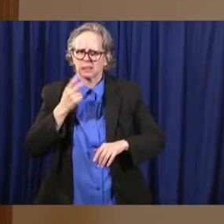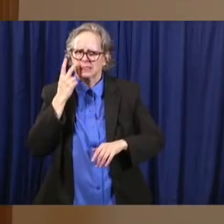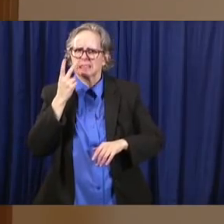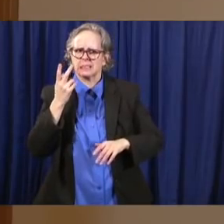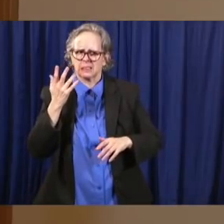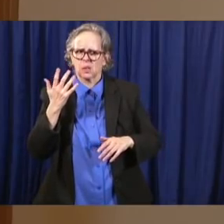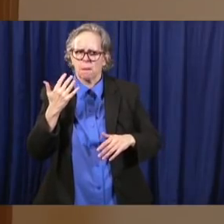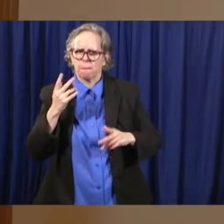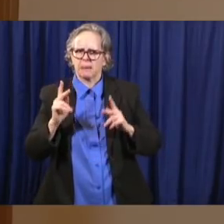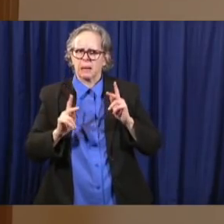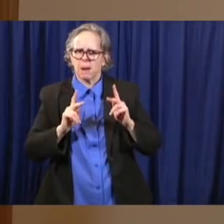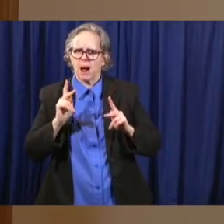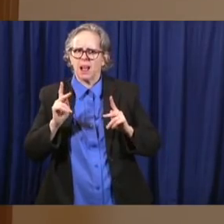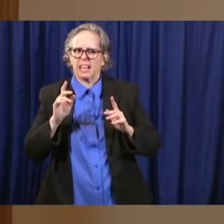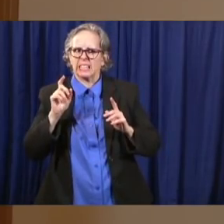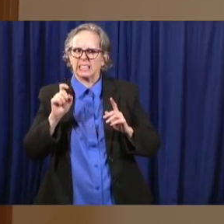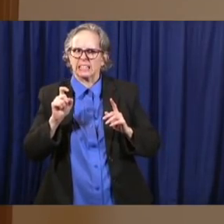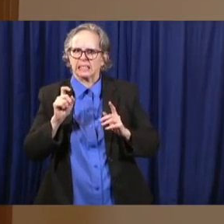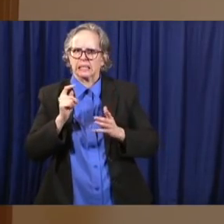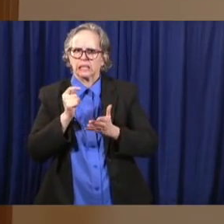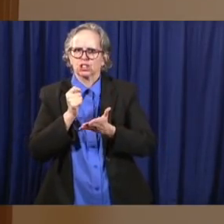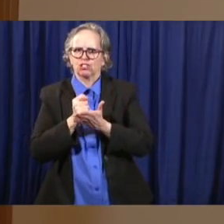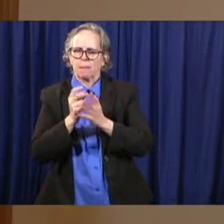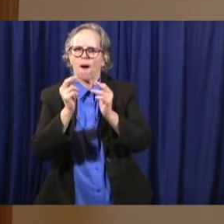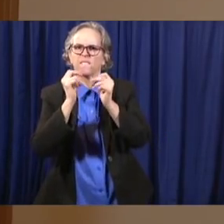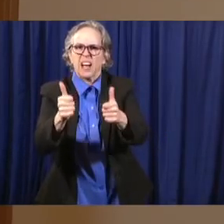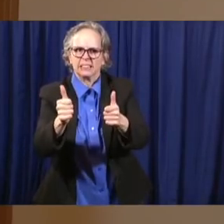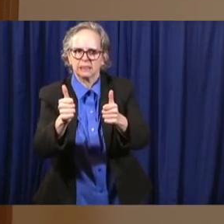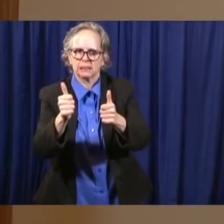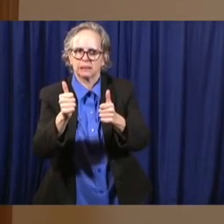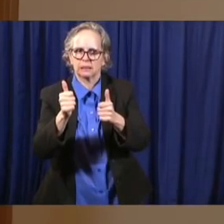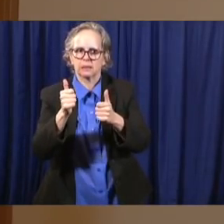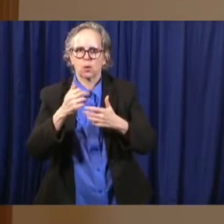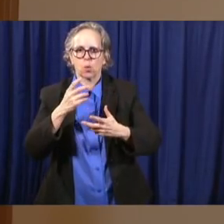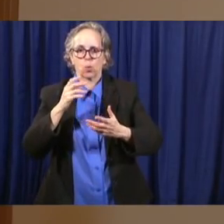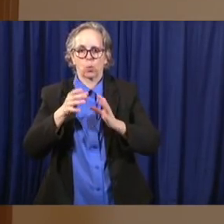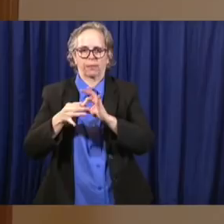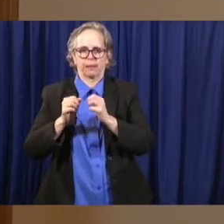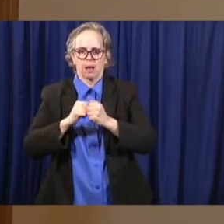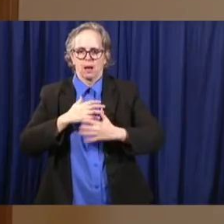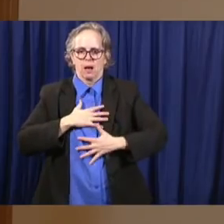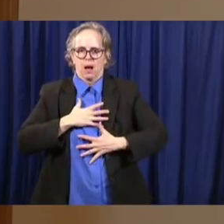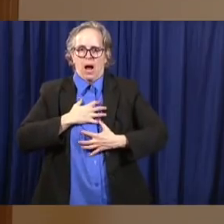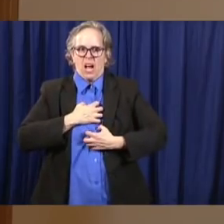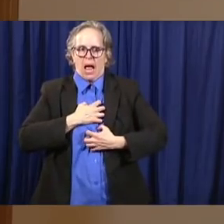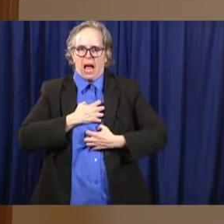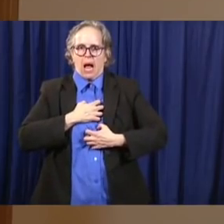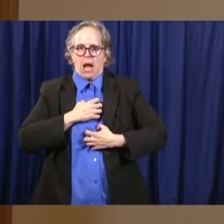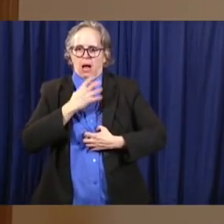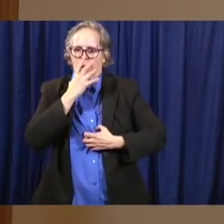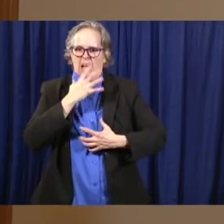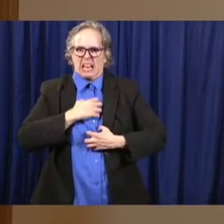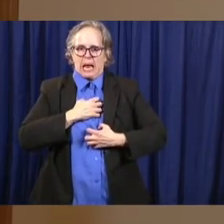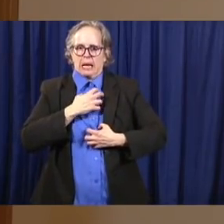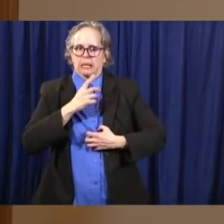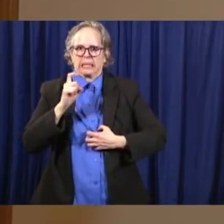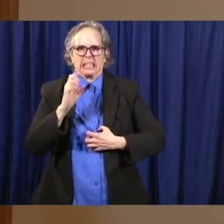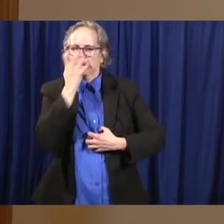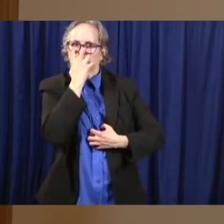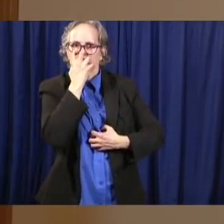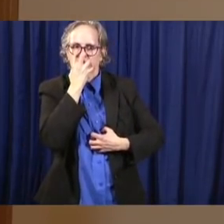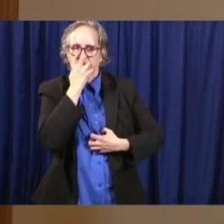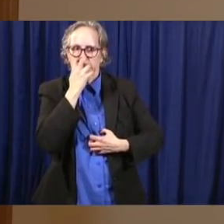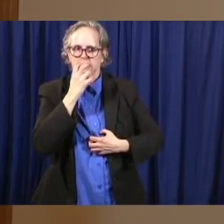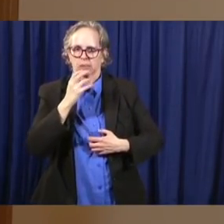really experiencing that difficulty breathing. We do at this point have more than enough ventilators for